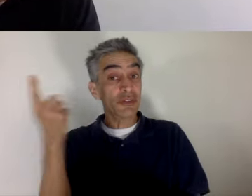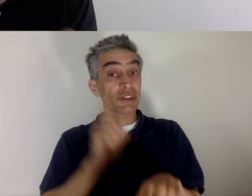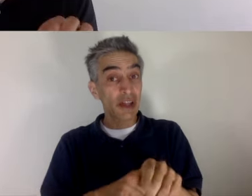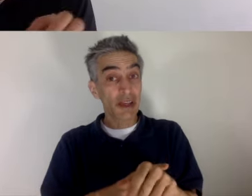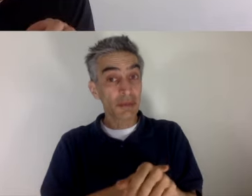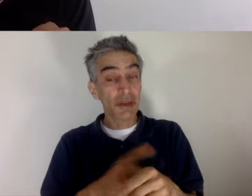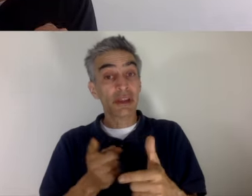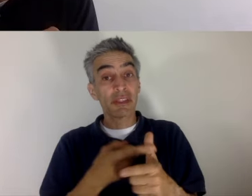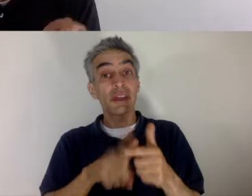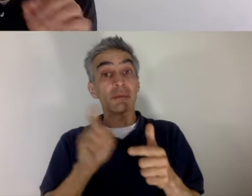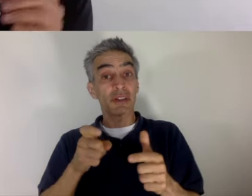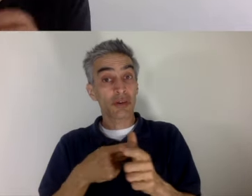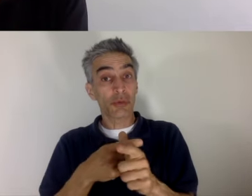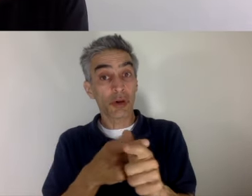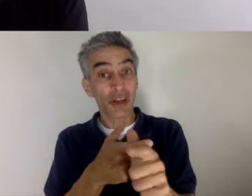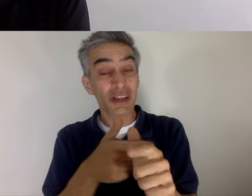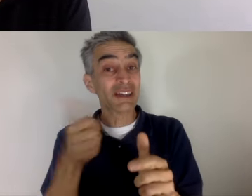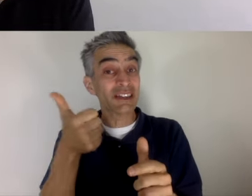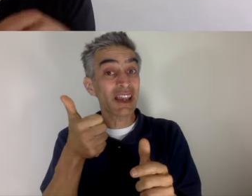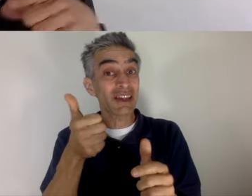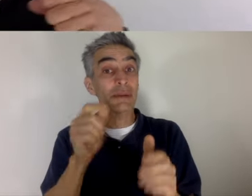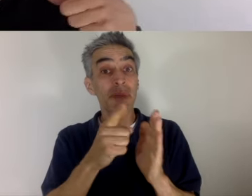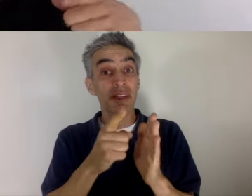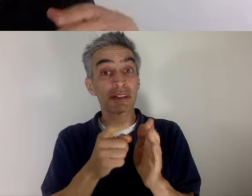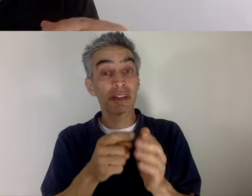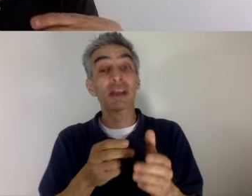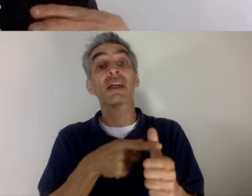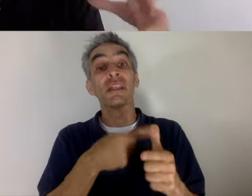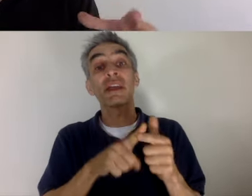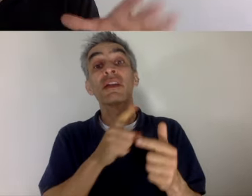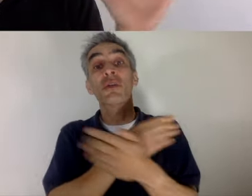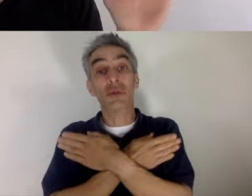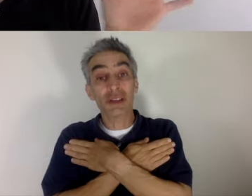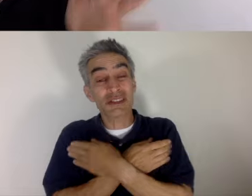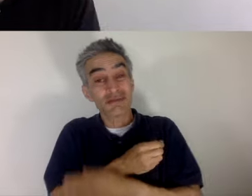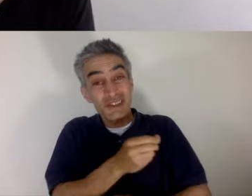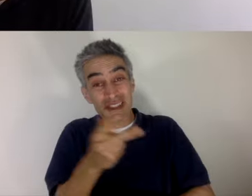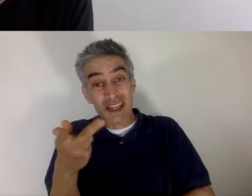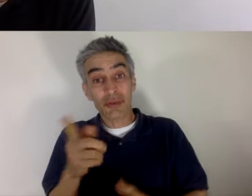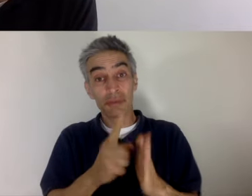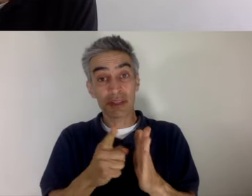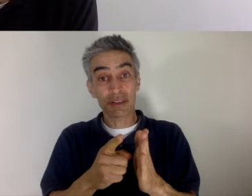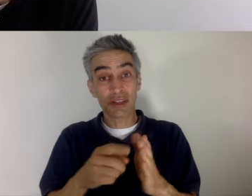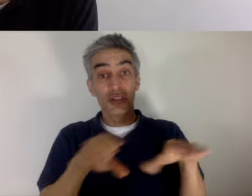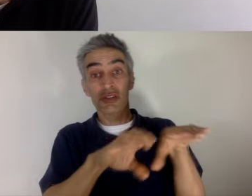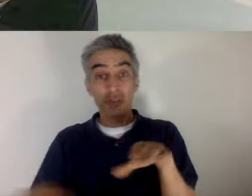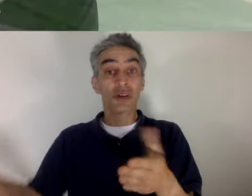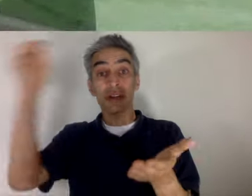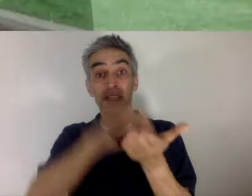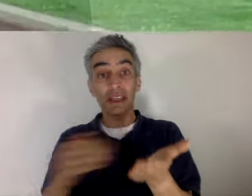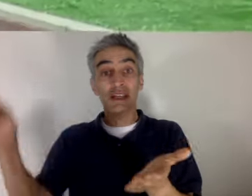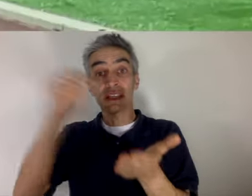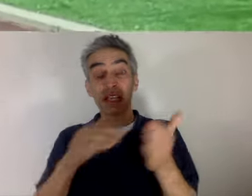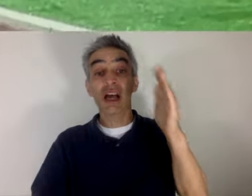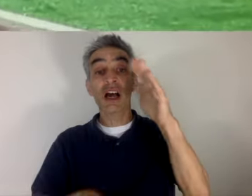10 minutes at a 10K pace, you take a few minutes rest, and you work your way up to running 40 minutes with no rest at your 10K pace. Yes. Wow.